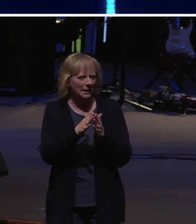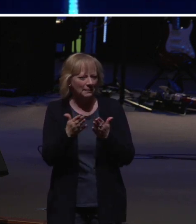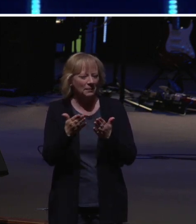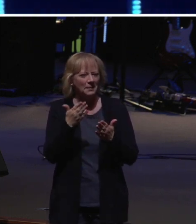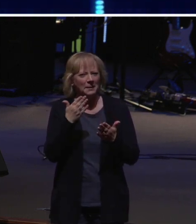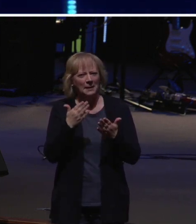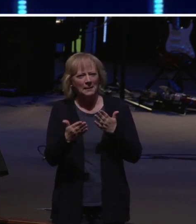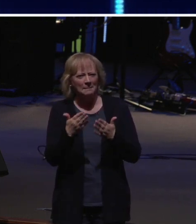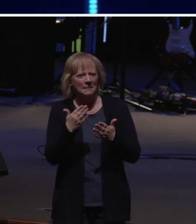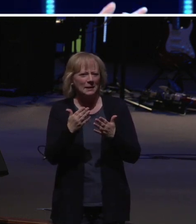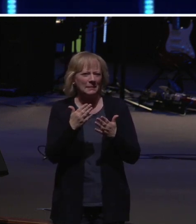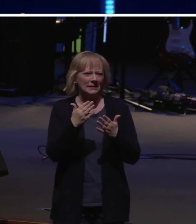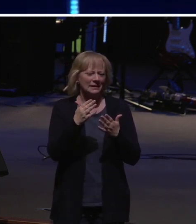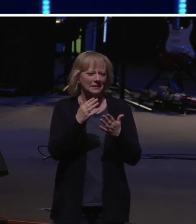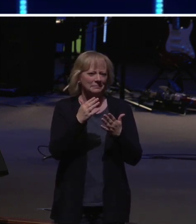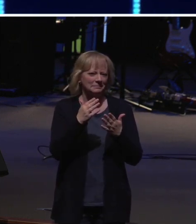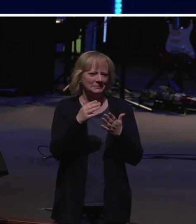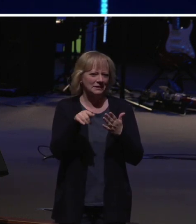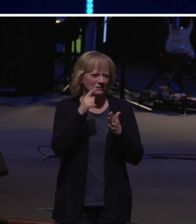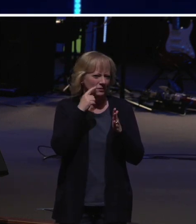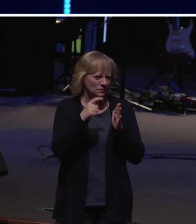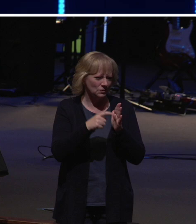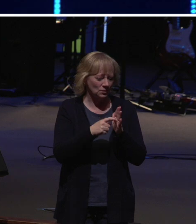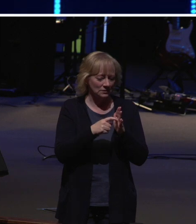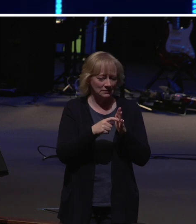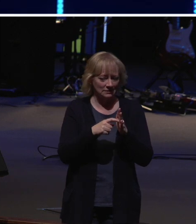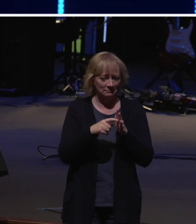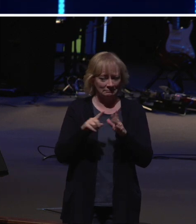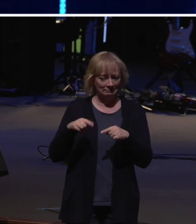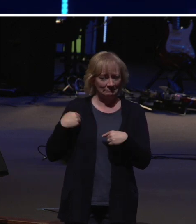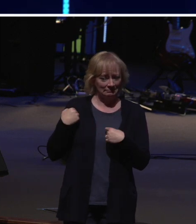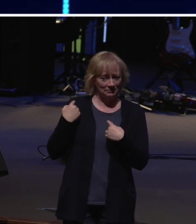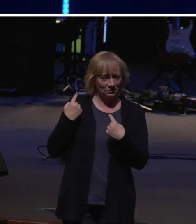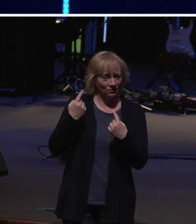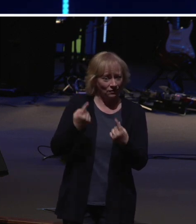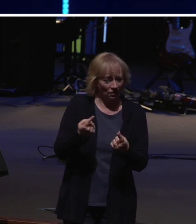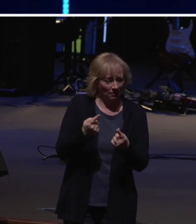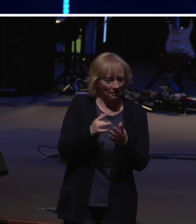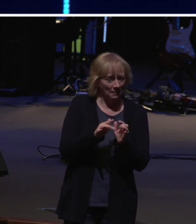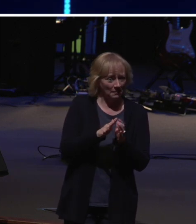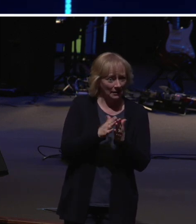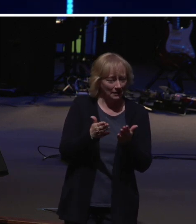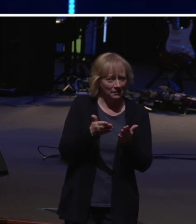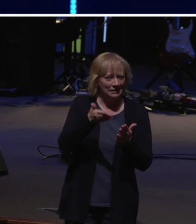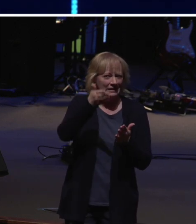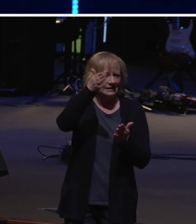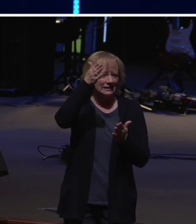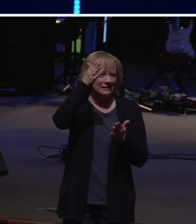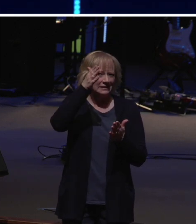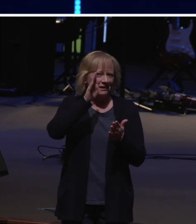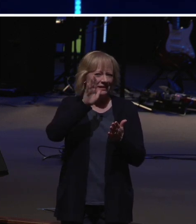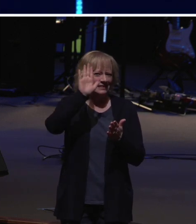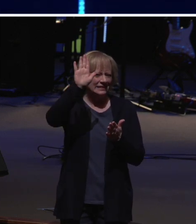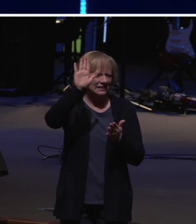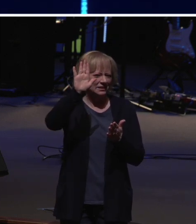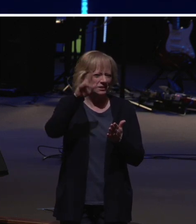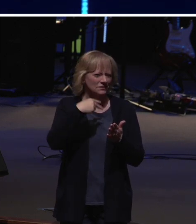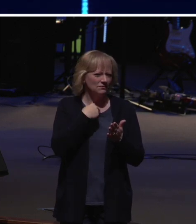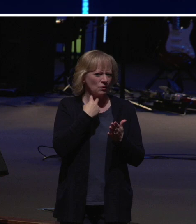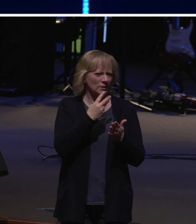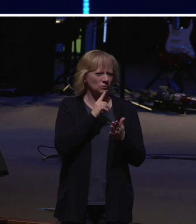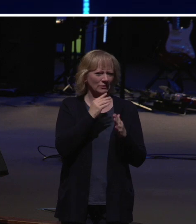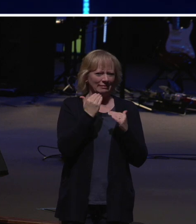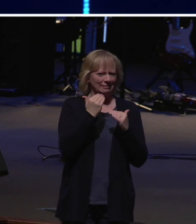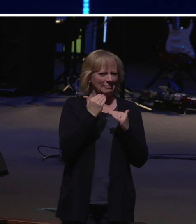you've read other stuff, but up until this point, God's voice had really been limited